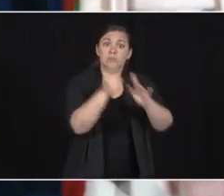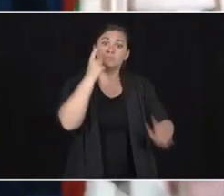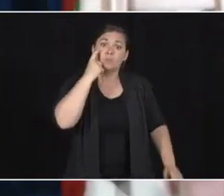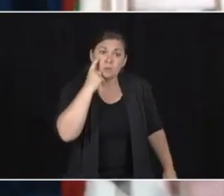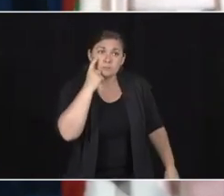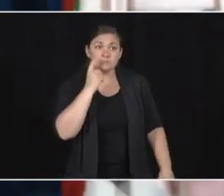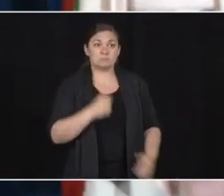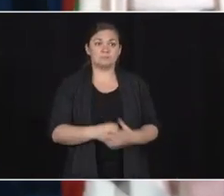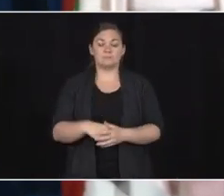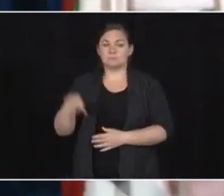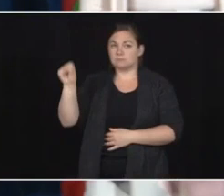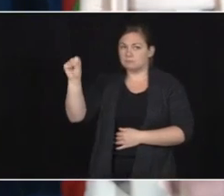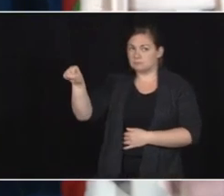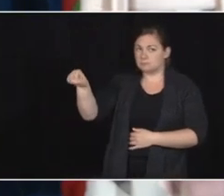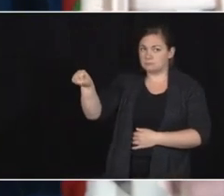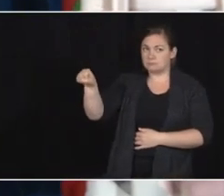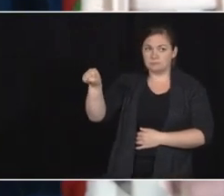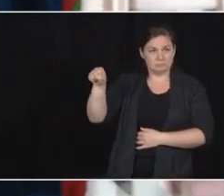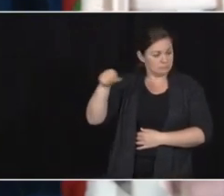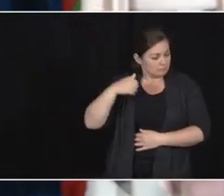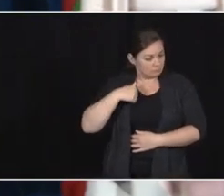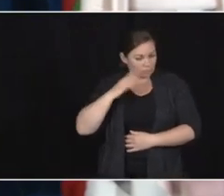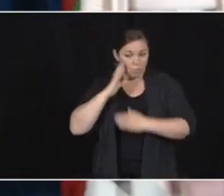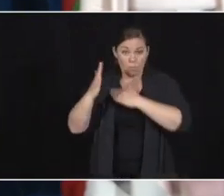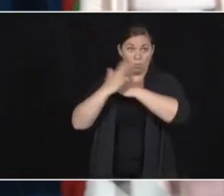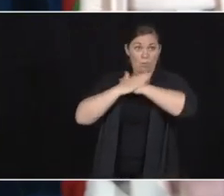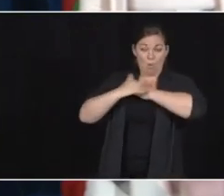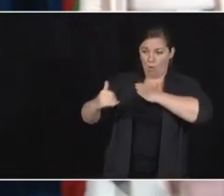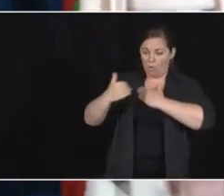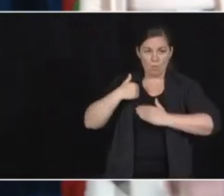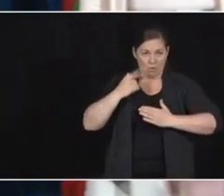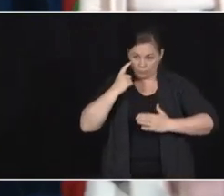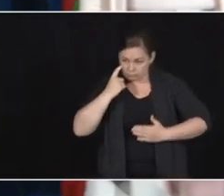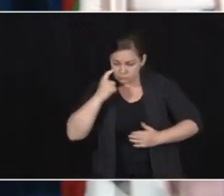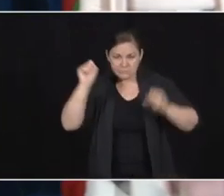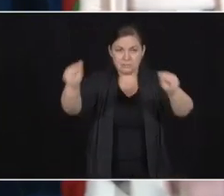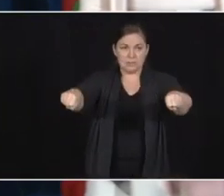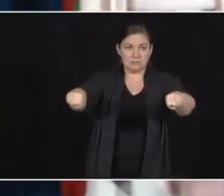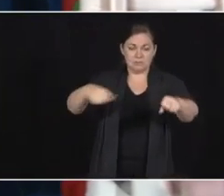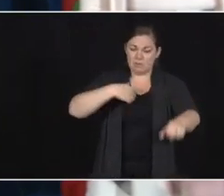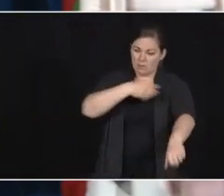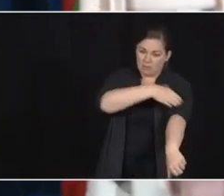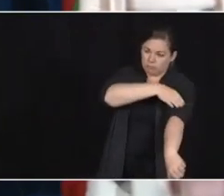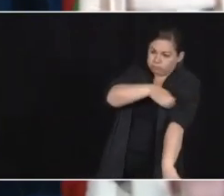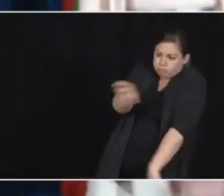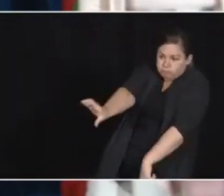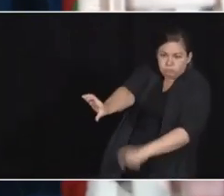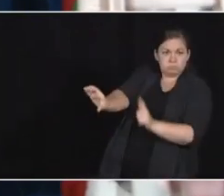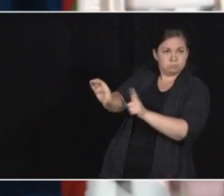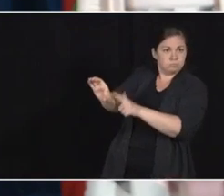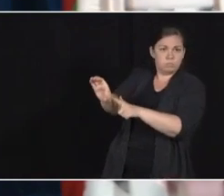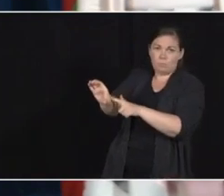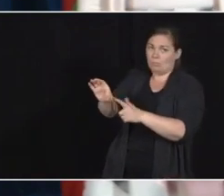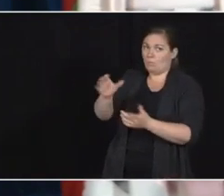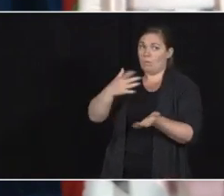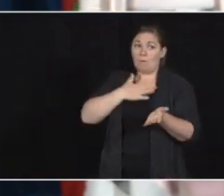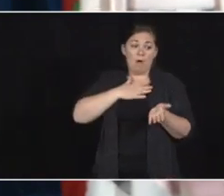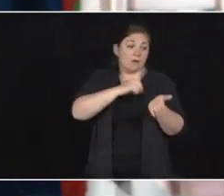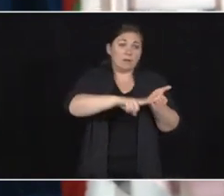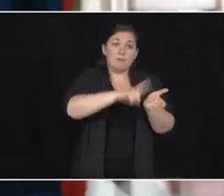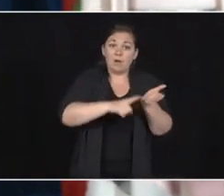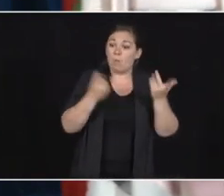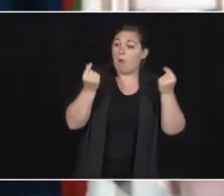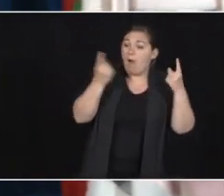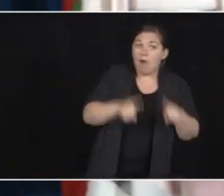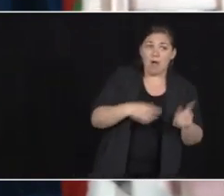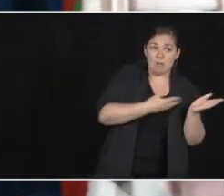appear. And they have the full authority to investigate our government, my office, the ministry's office. Because I'm going to tell you why, Colin. We